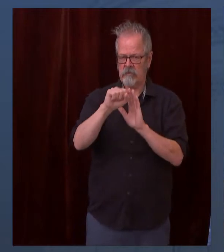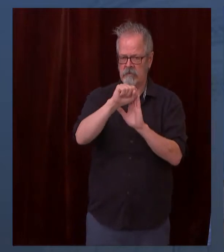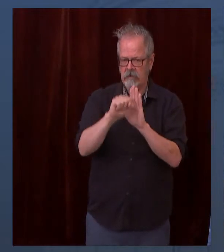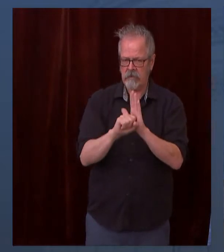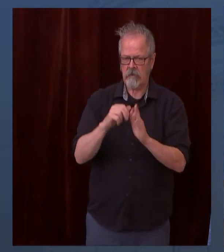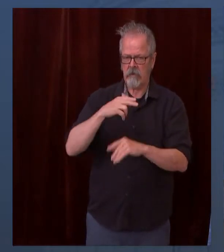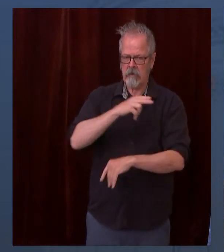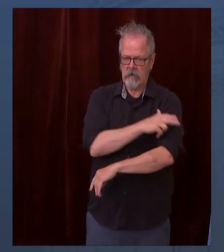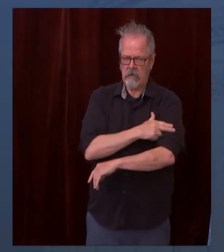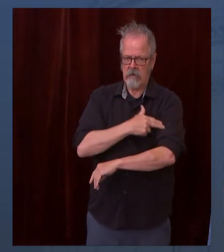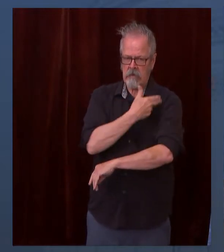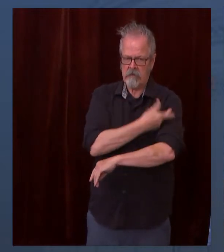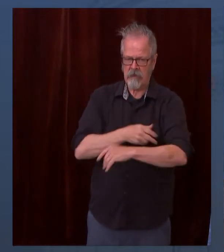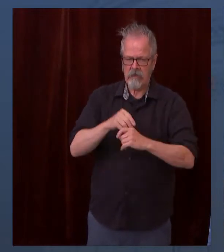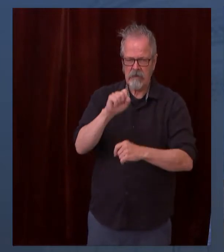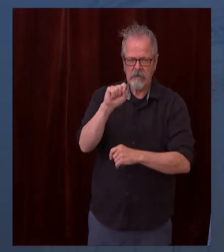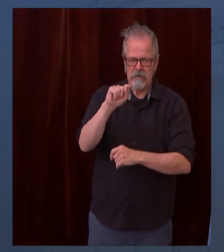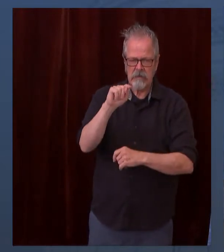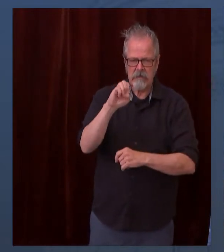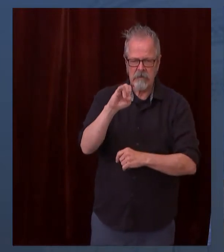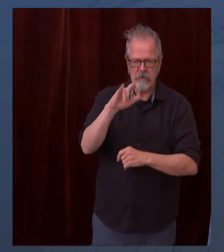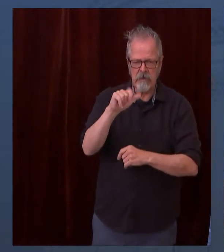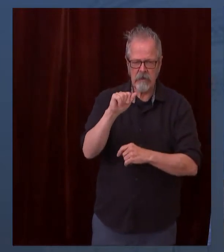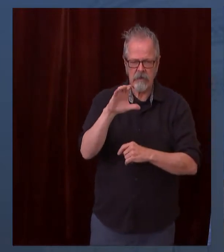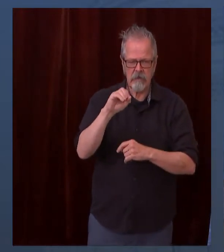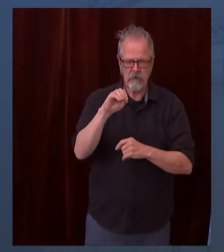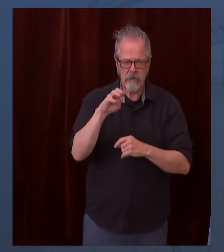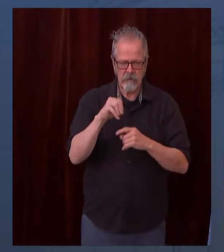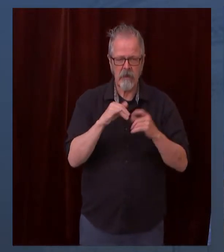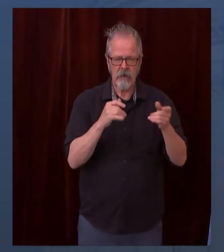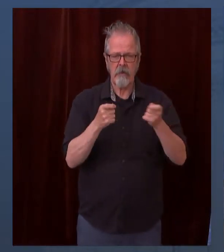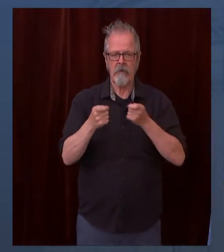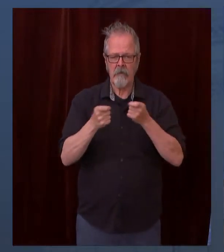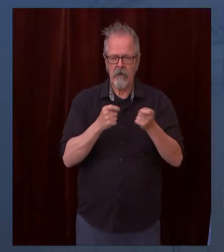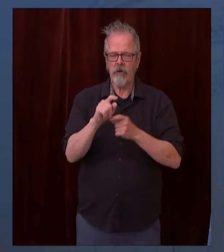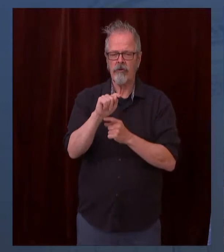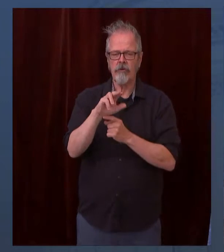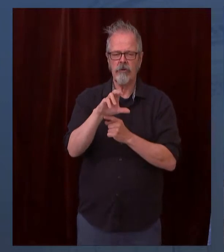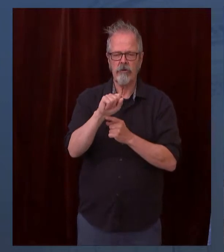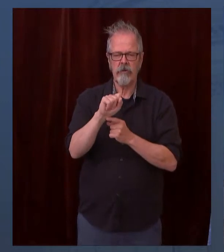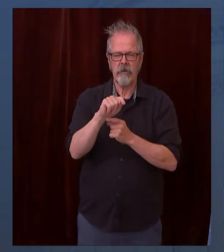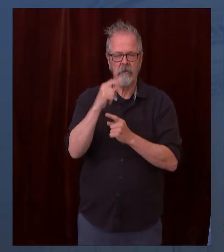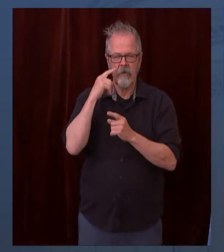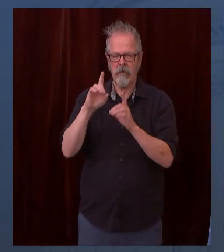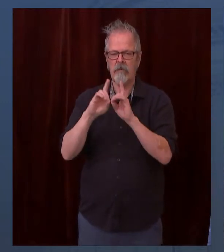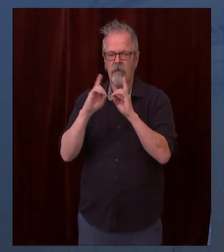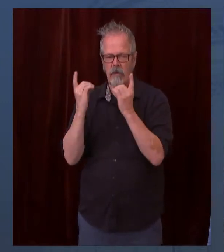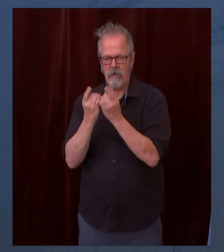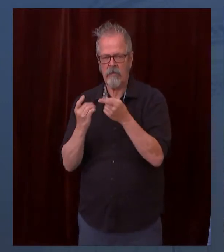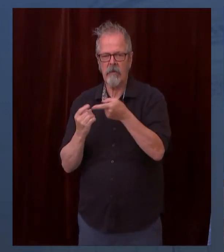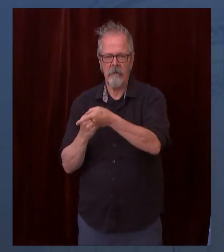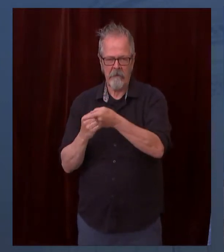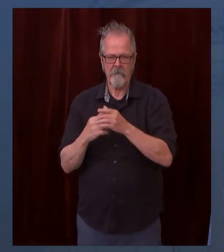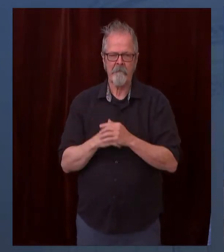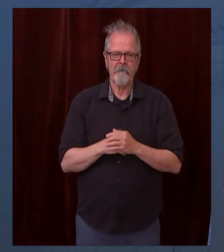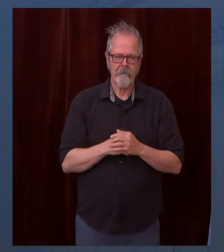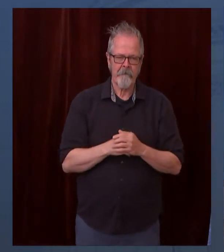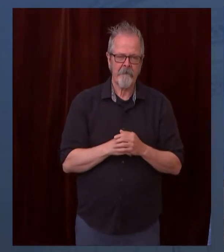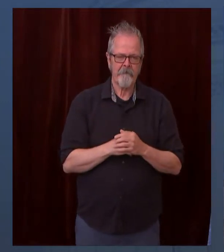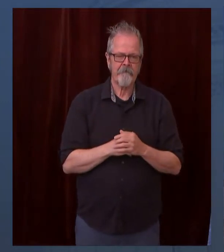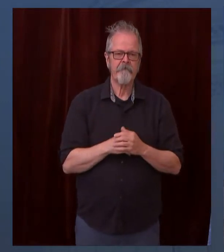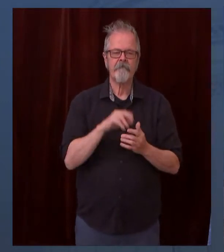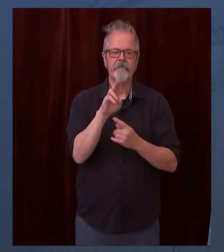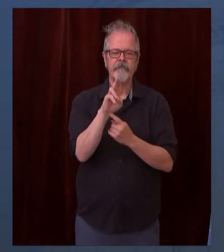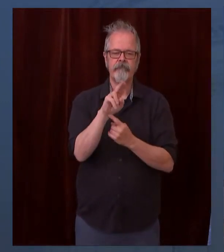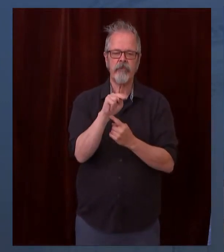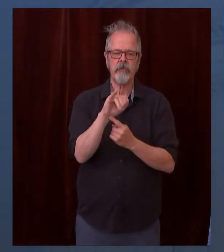that touches both her previous work with Department of Corrections. She feels that she's coming home in some